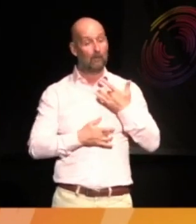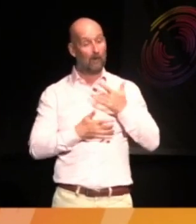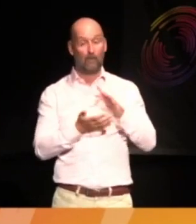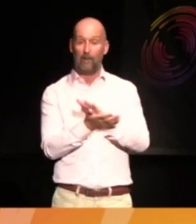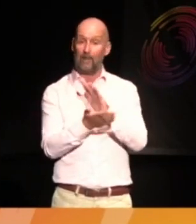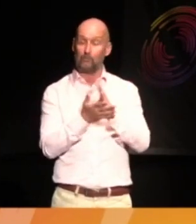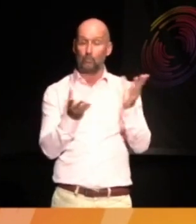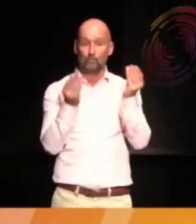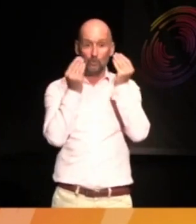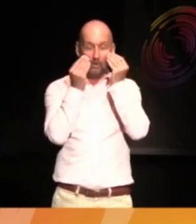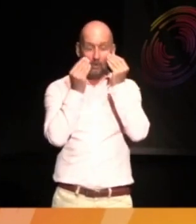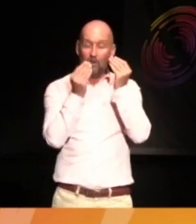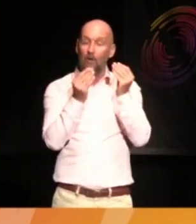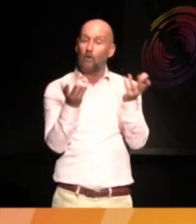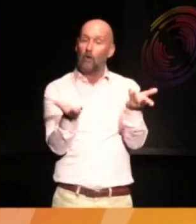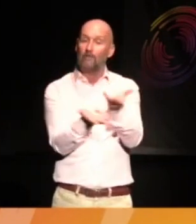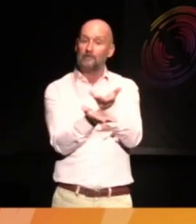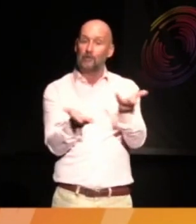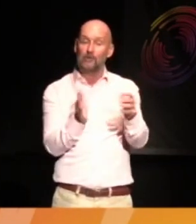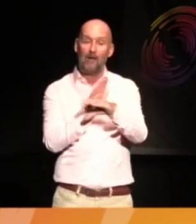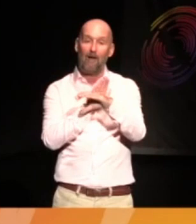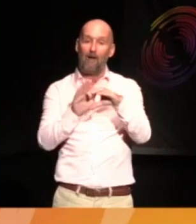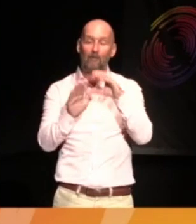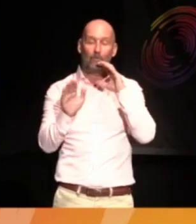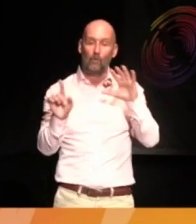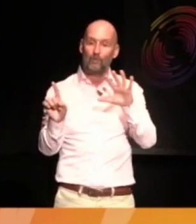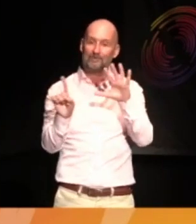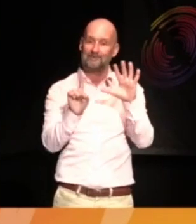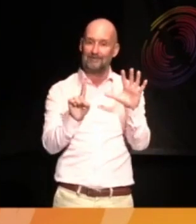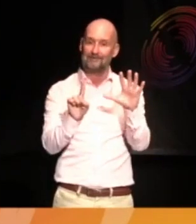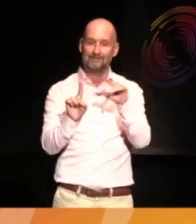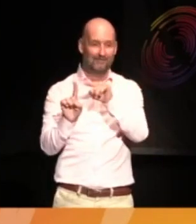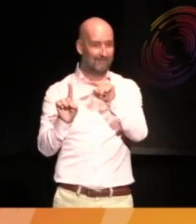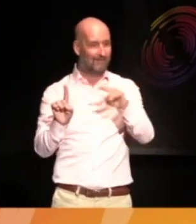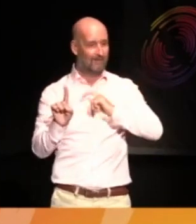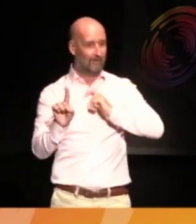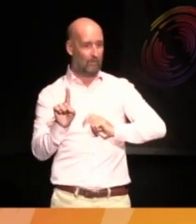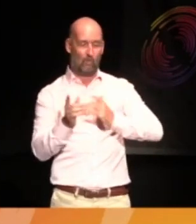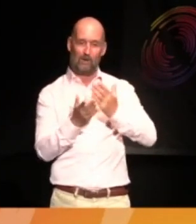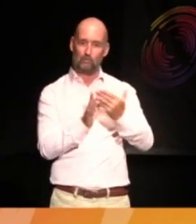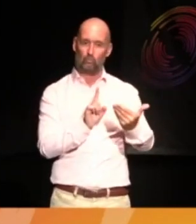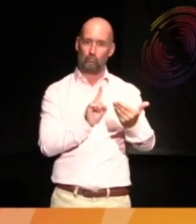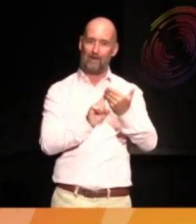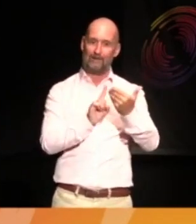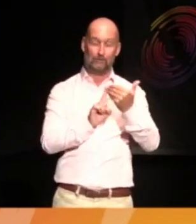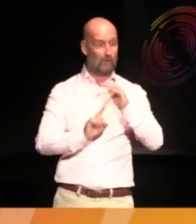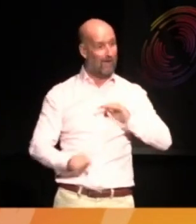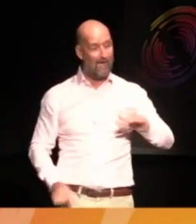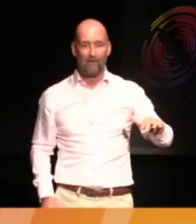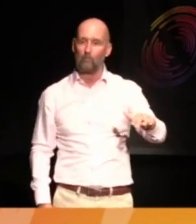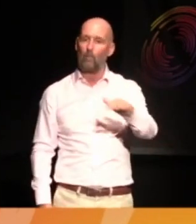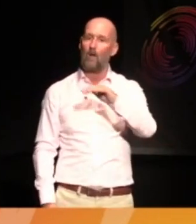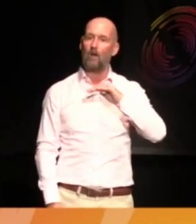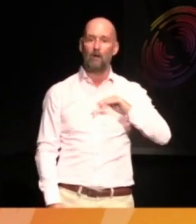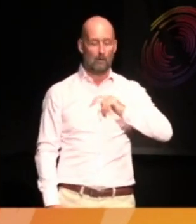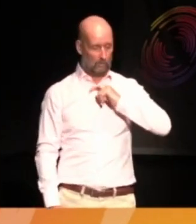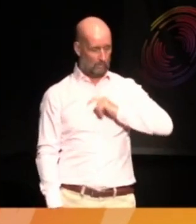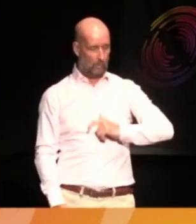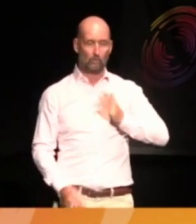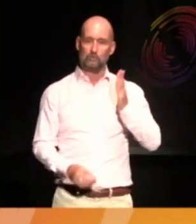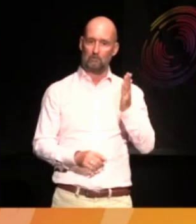today. I chose Article 6, which states everyone has the right to recognition everywhere as a person before the